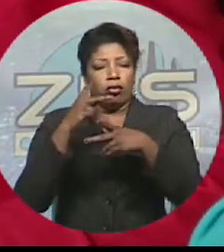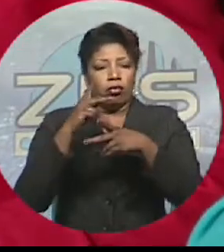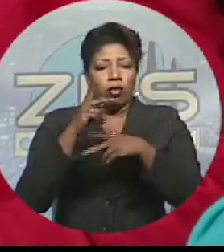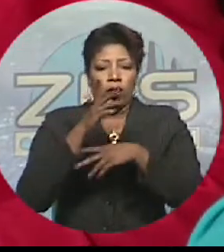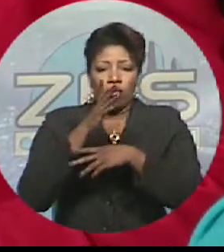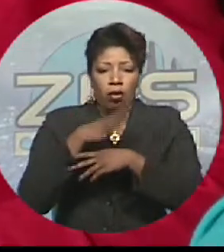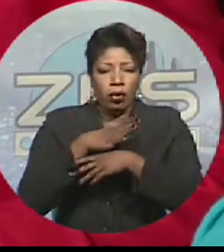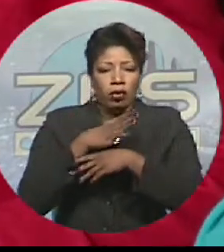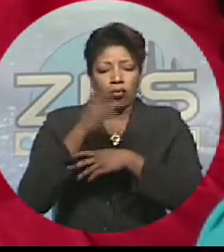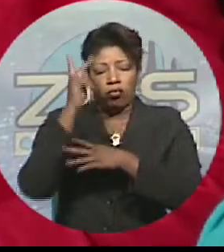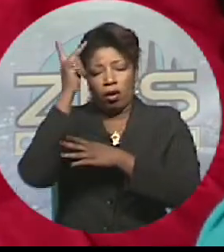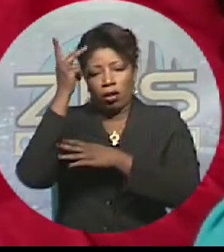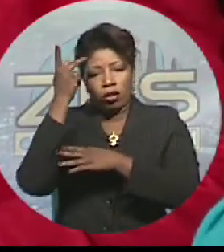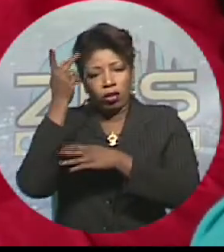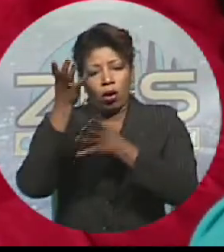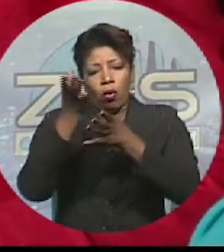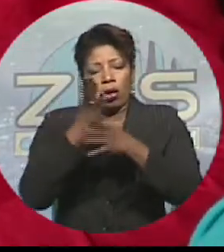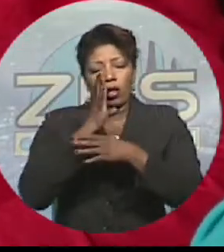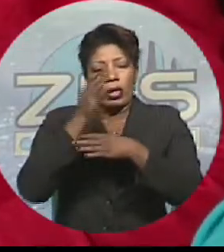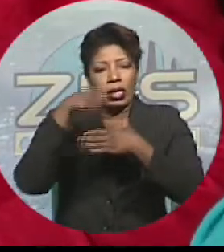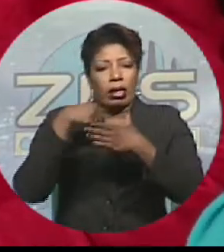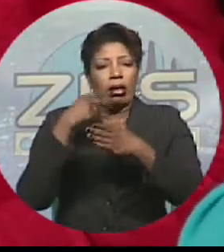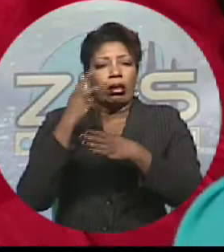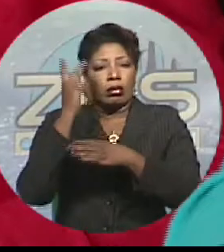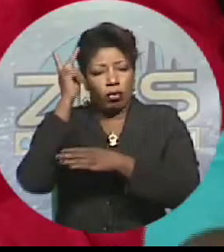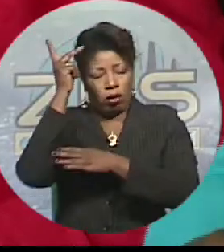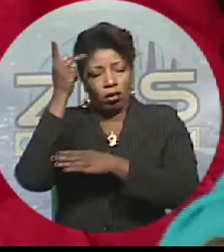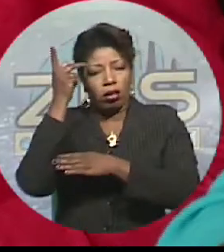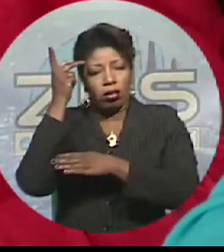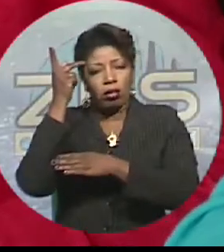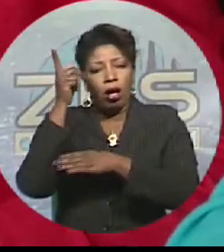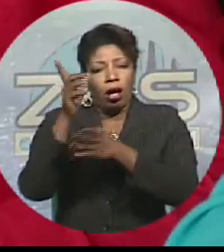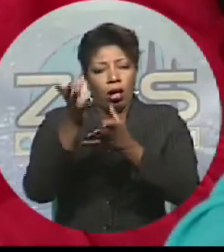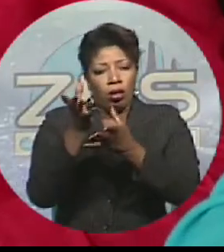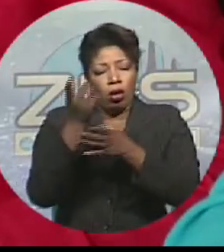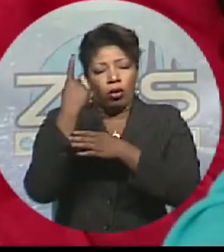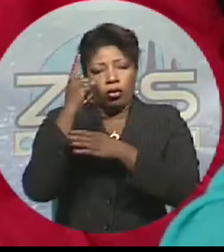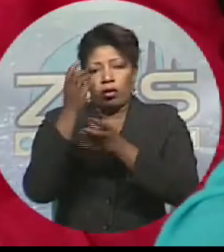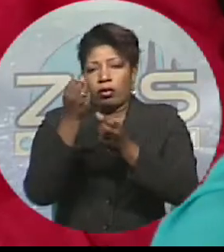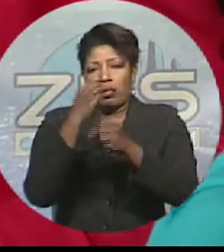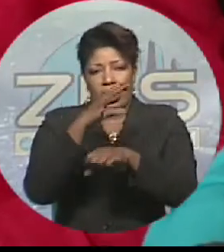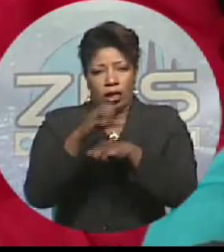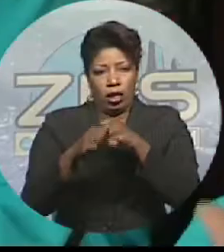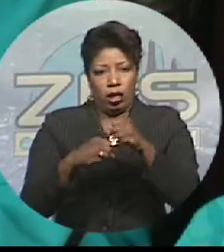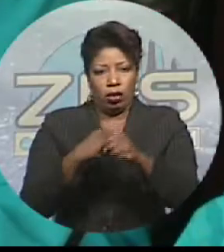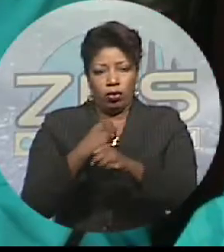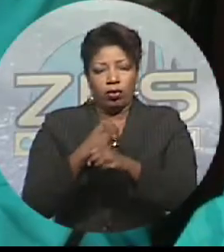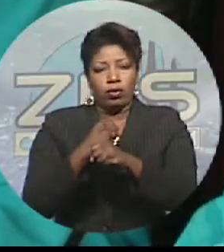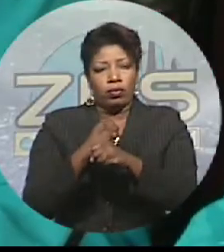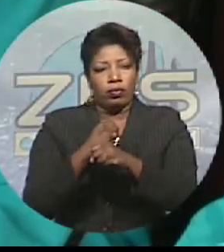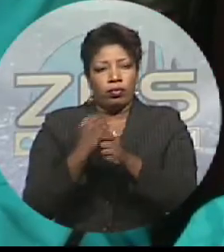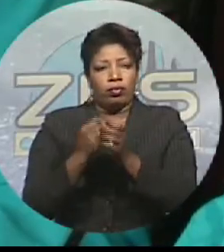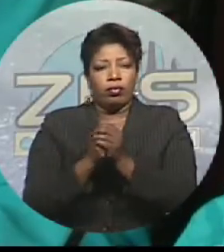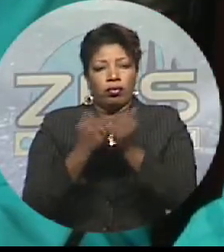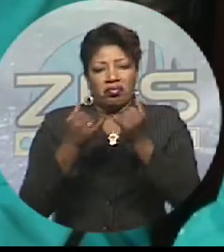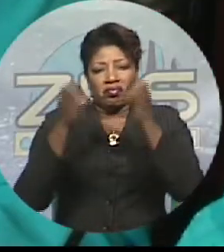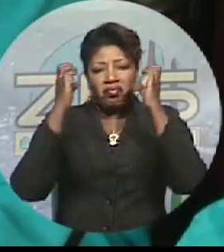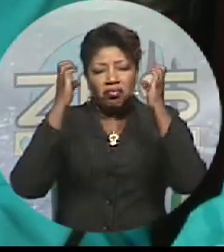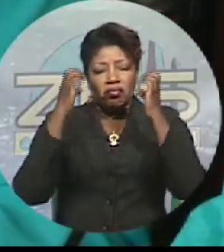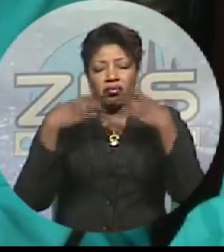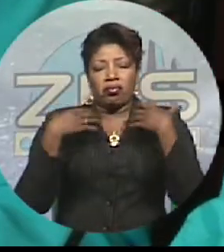in politics, or want to be in politics have longed for many years. Education,